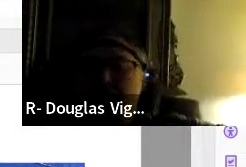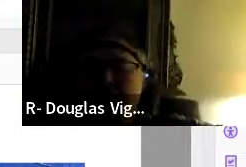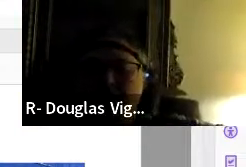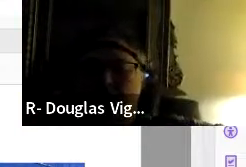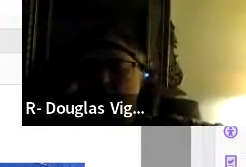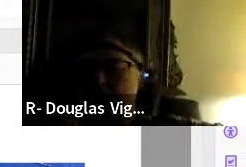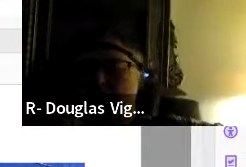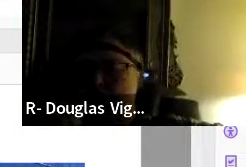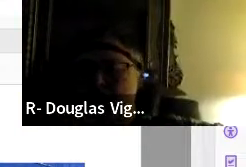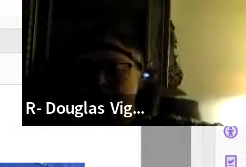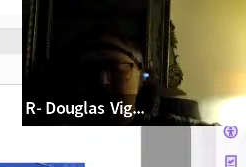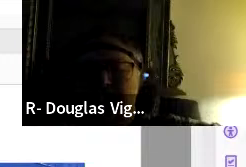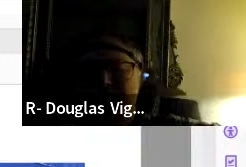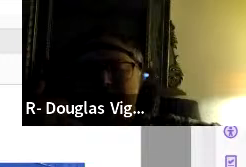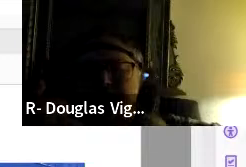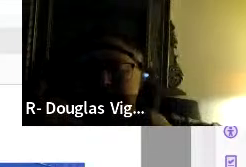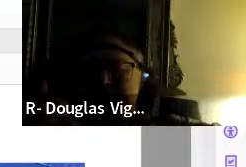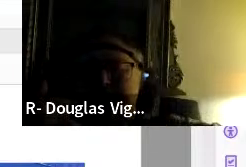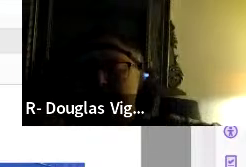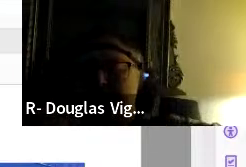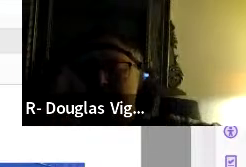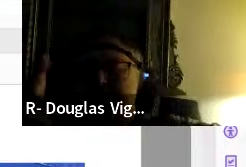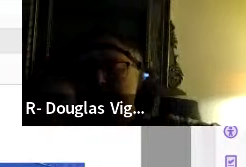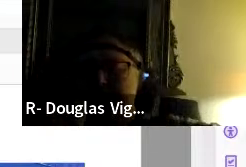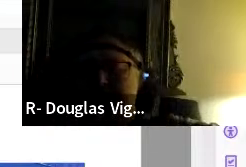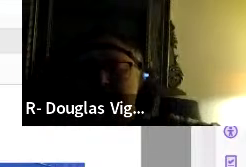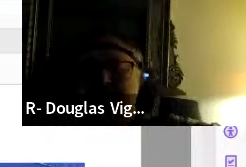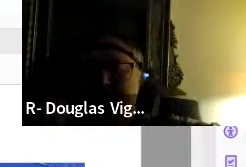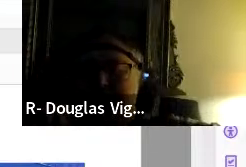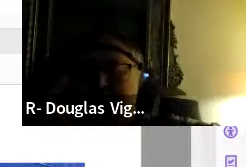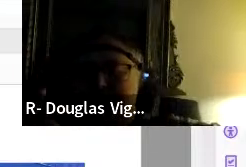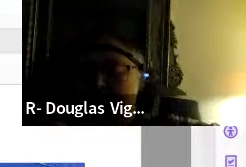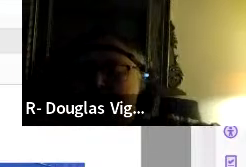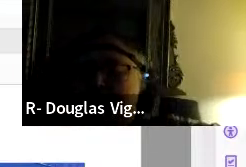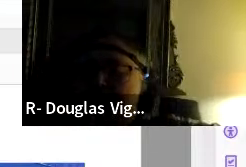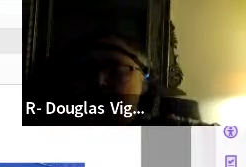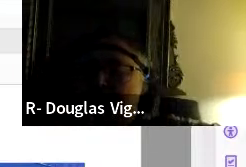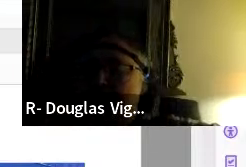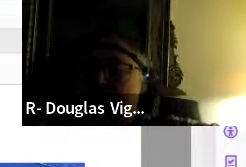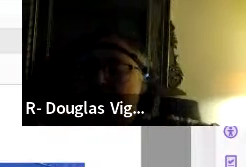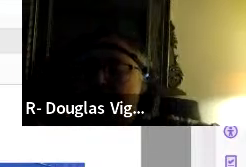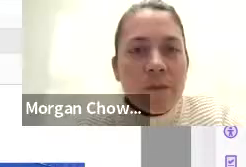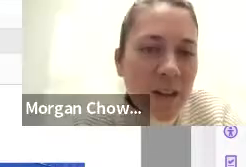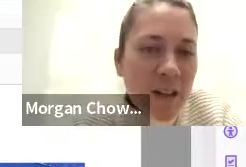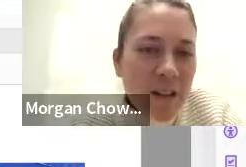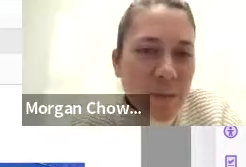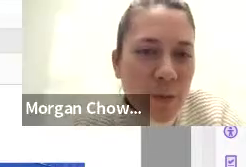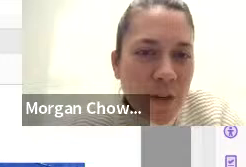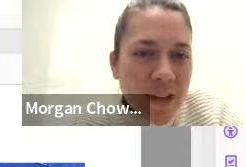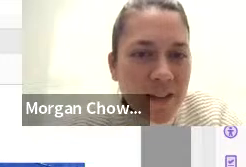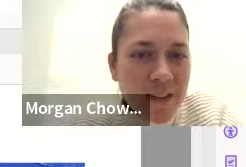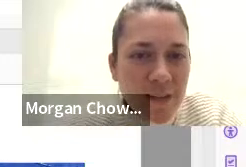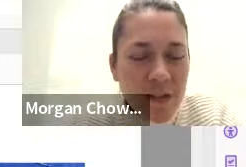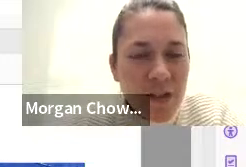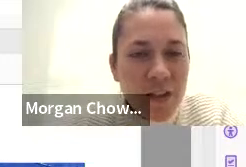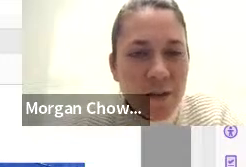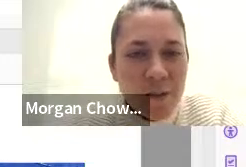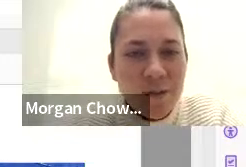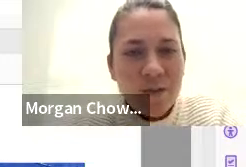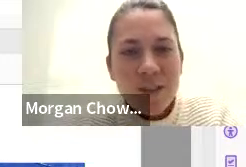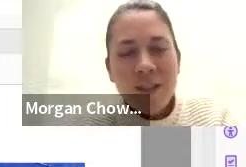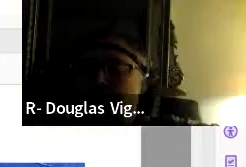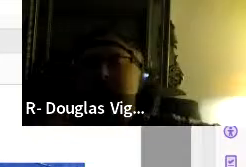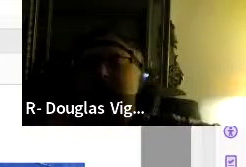Yeah. Who's the woman that's speaking right now? I didn't get her name. What's her name? Oh, it's Morgan